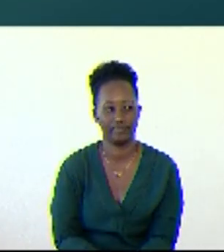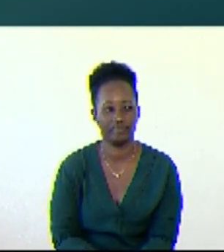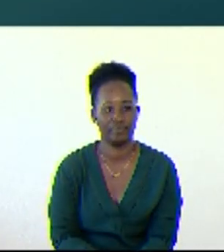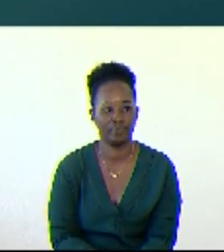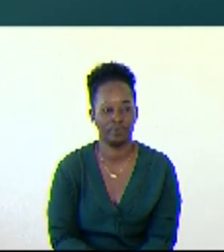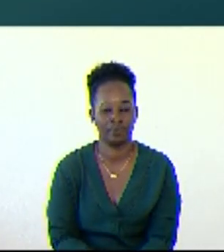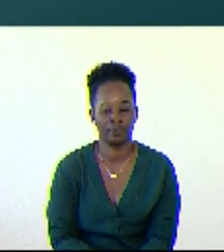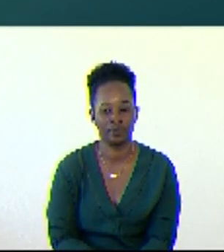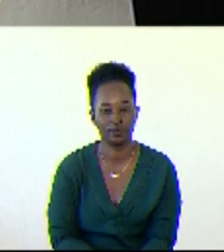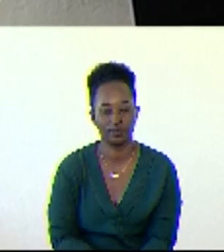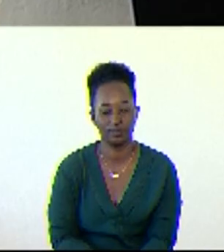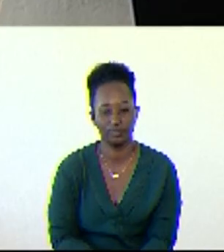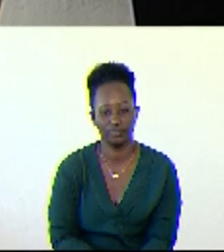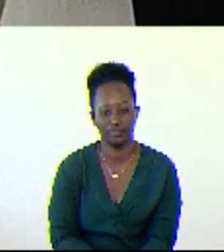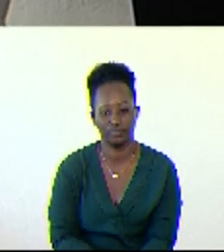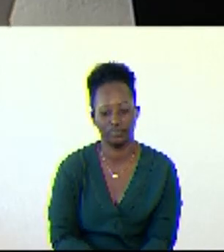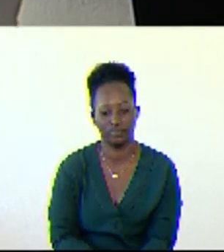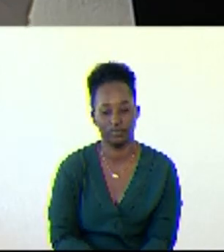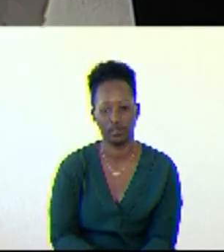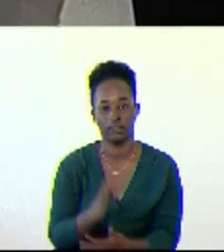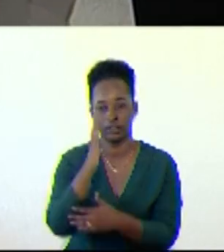2,4-dinitrophenohydrazine, which will produce a